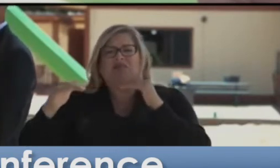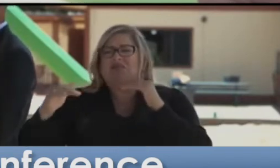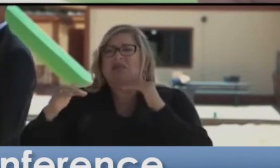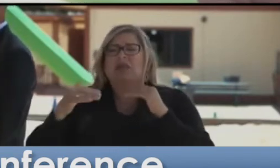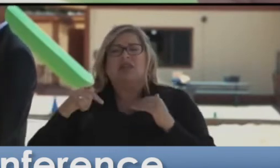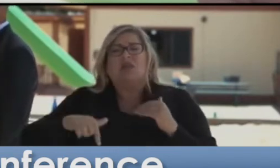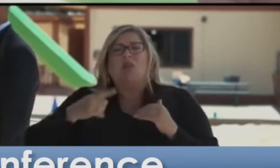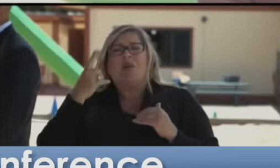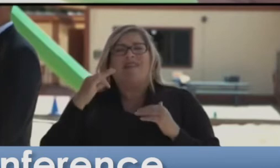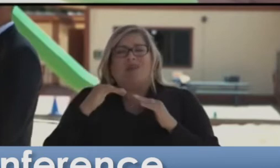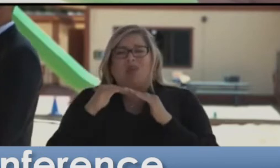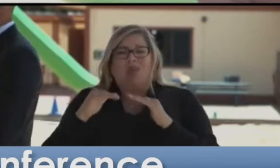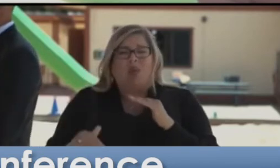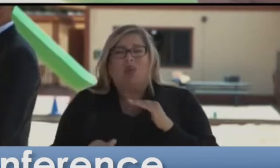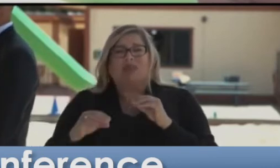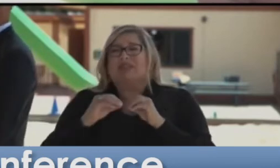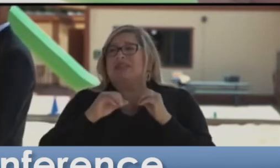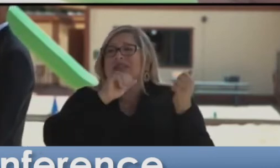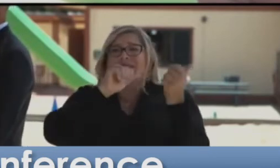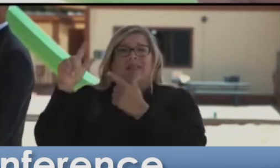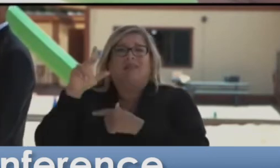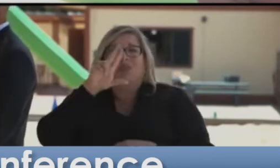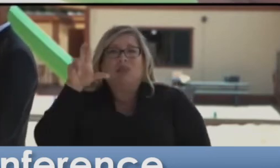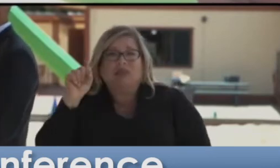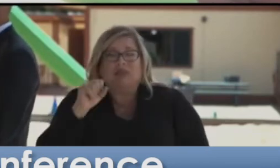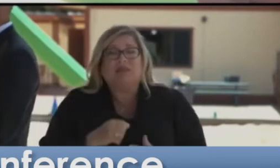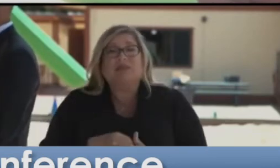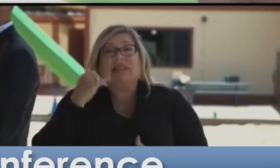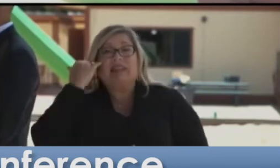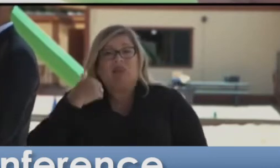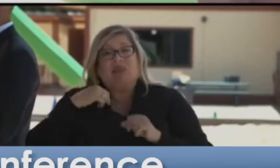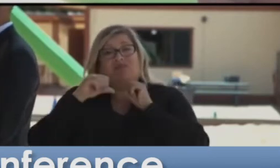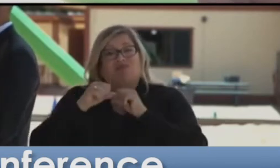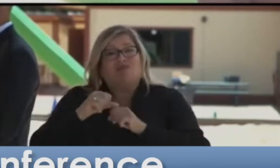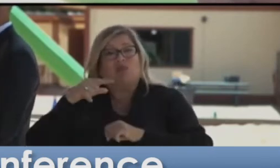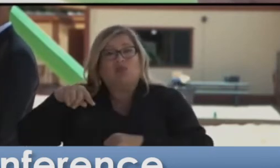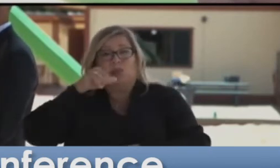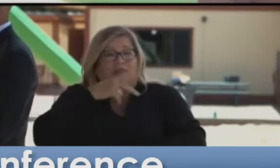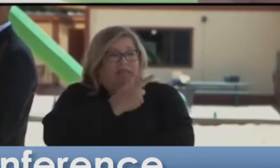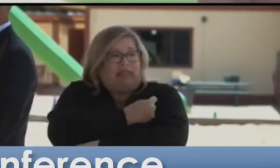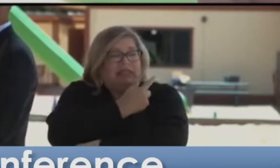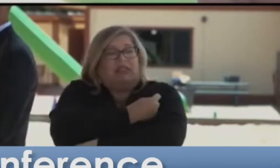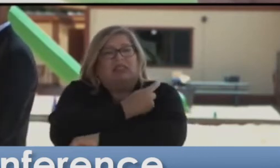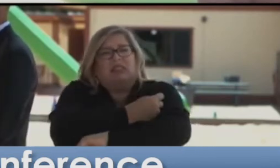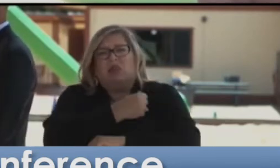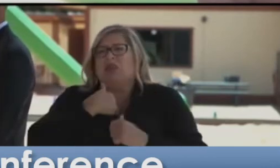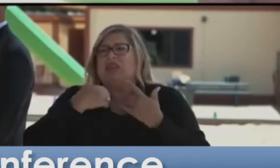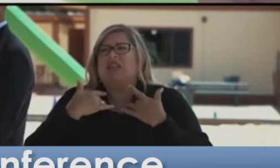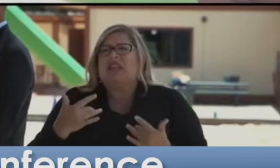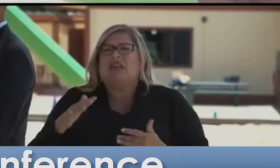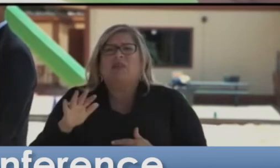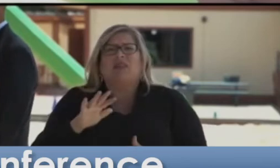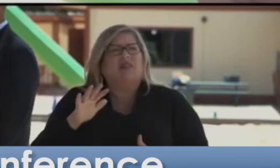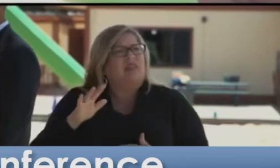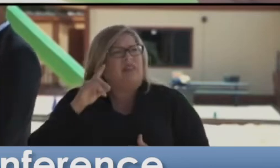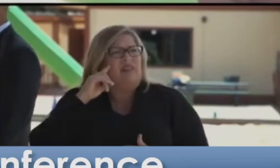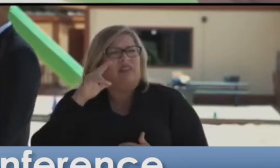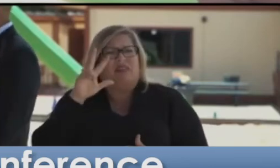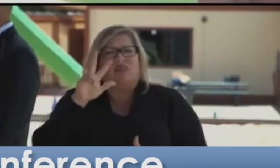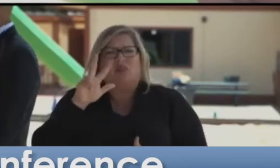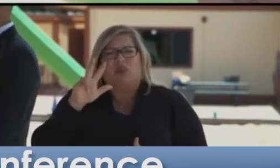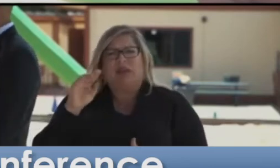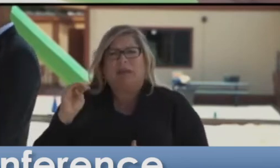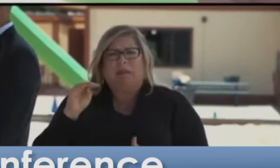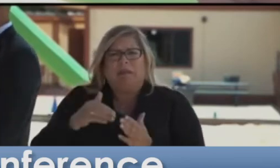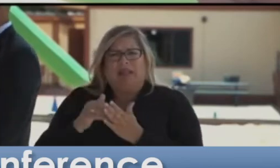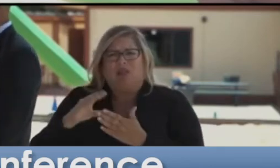lowest in the nation. If we continue with our vaccine rates, just shy of 33 million doses have been administered. We're not